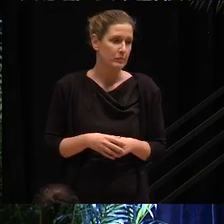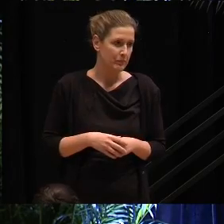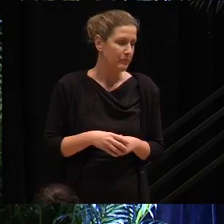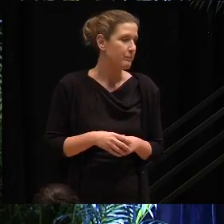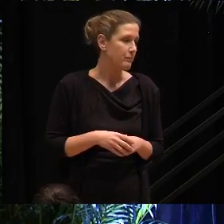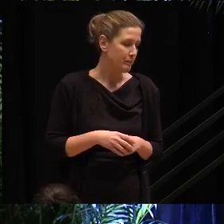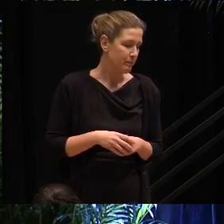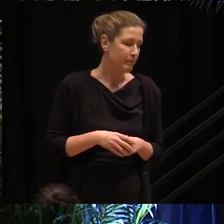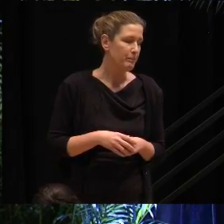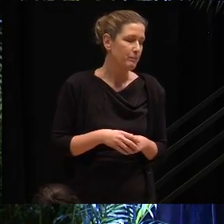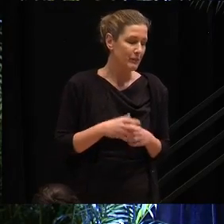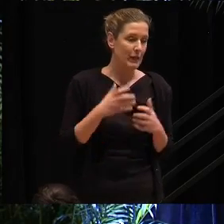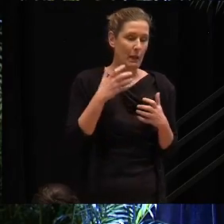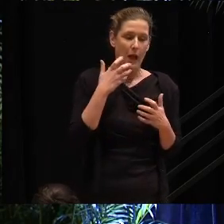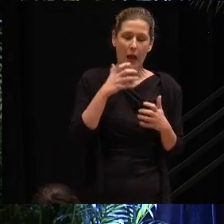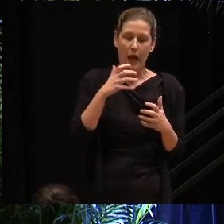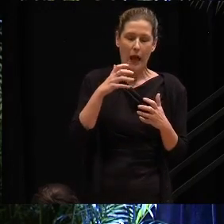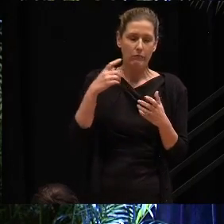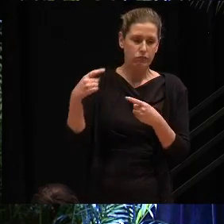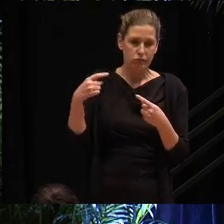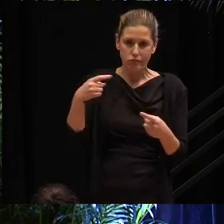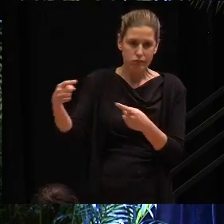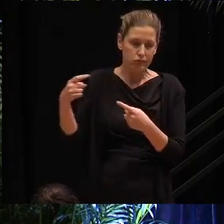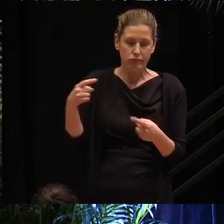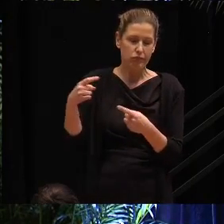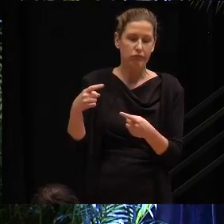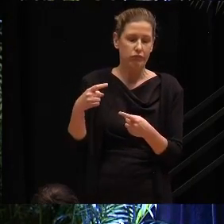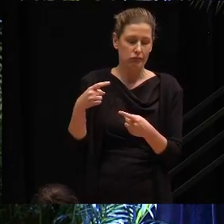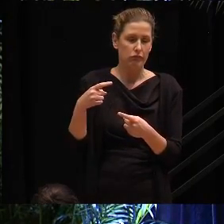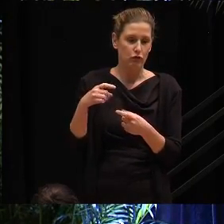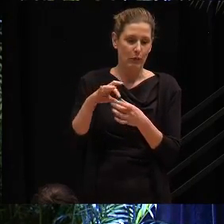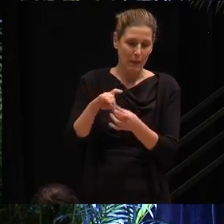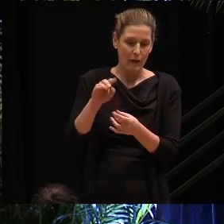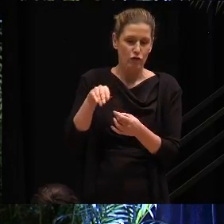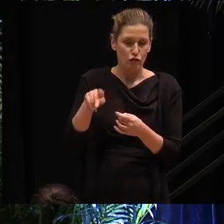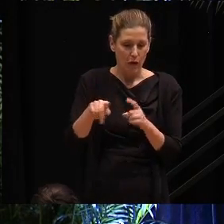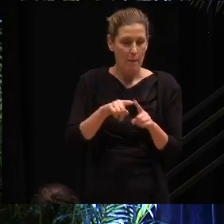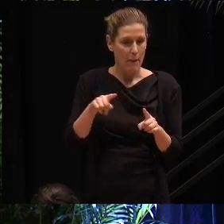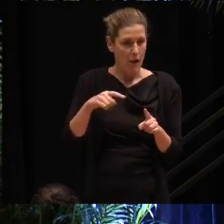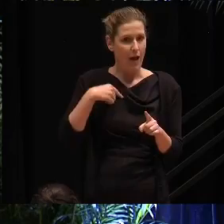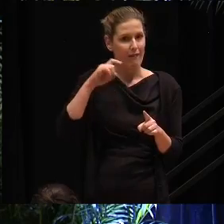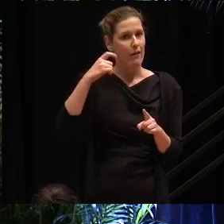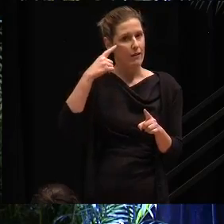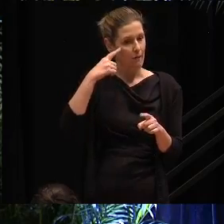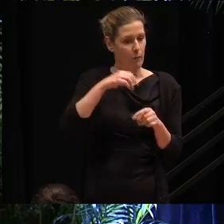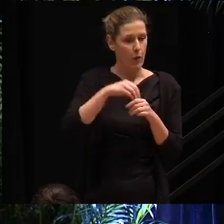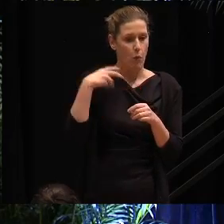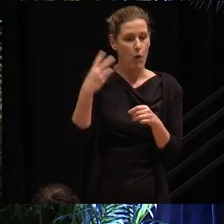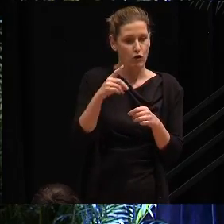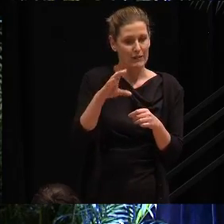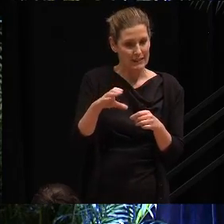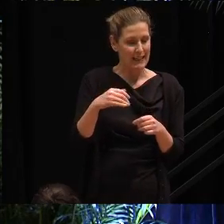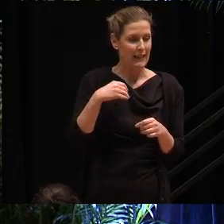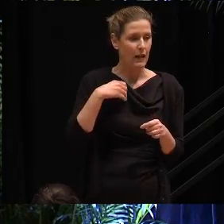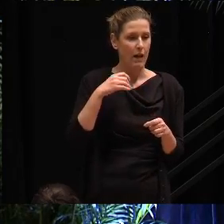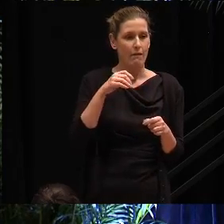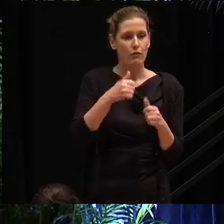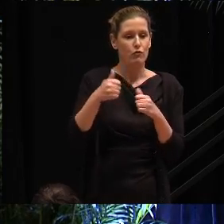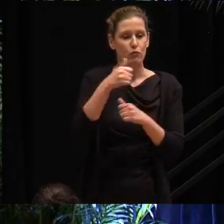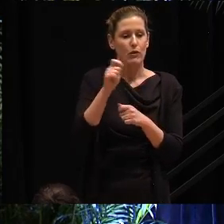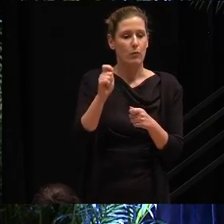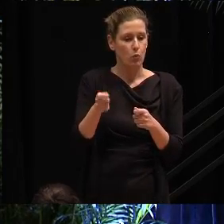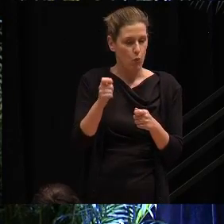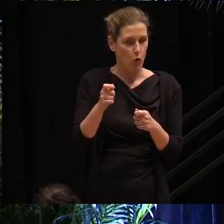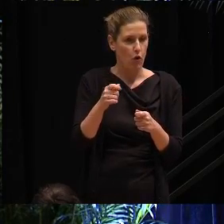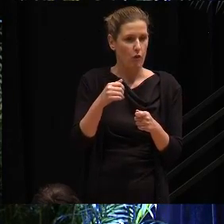with President Trump, there is a government in Washington. There is a Supreme Court where he's already made one pick. He's got some